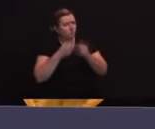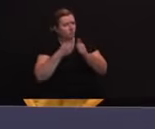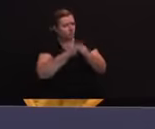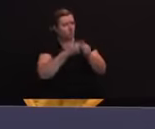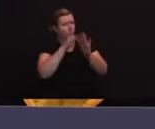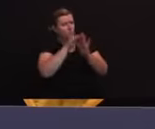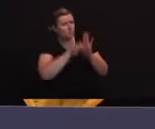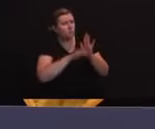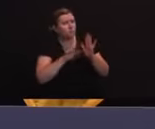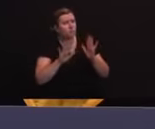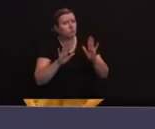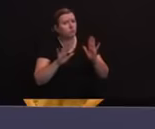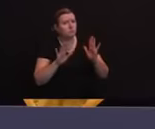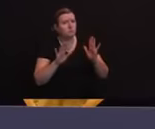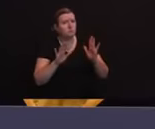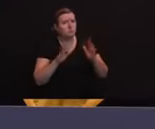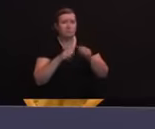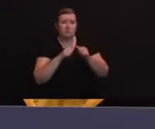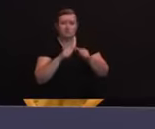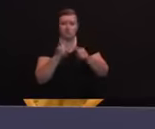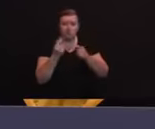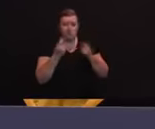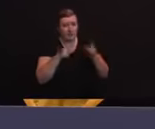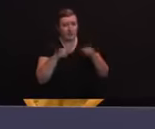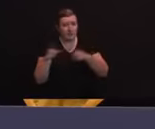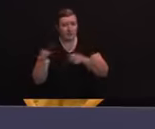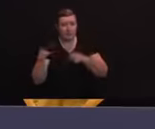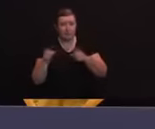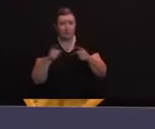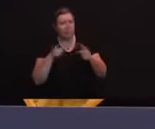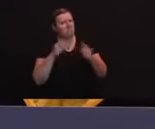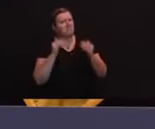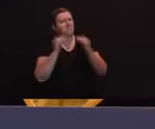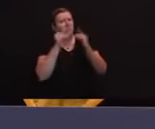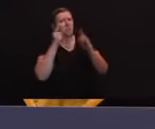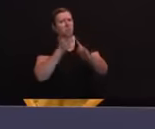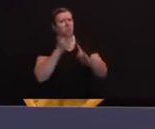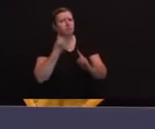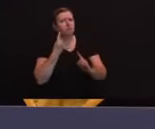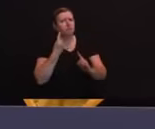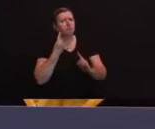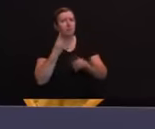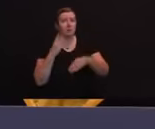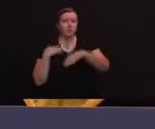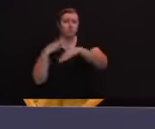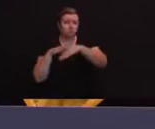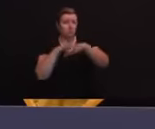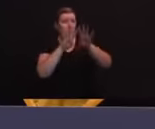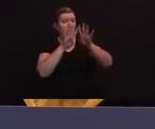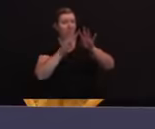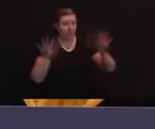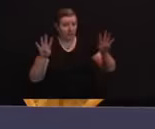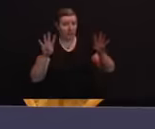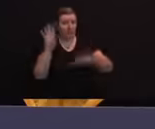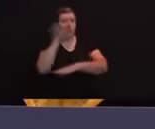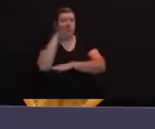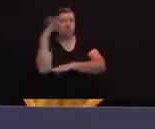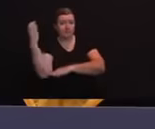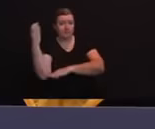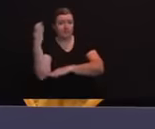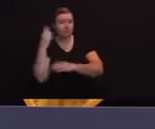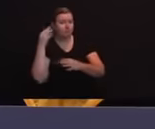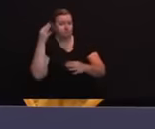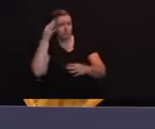it to continue to happen. So you're very fair point. You've got, at a minimum, we've got Hanukkah and Christmas coming up, Advent